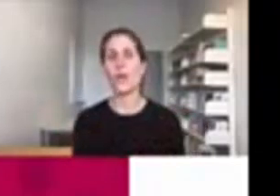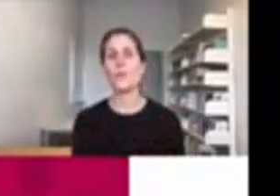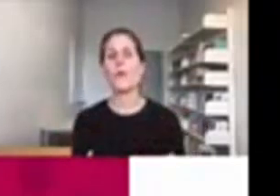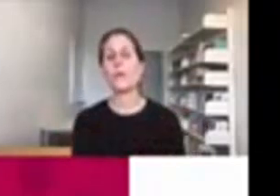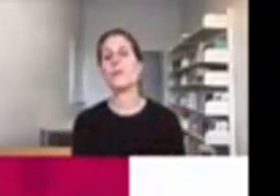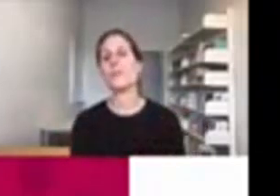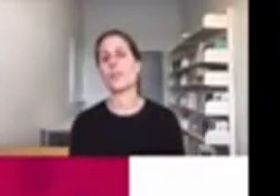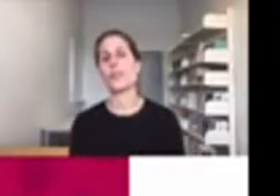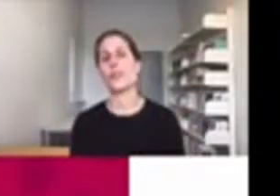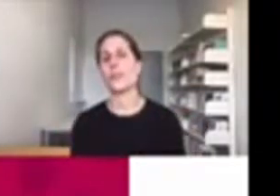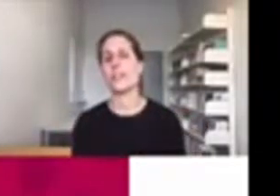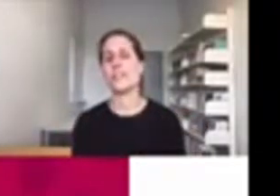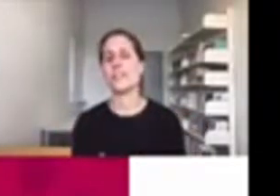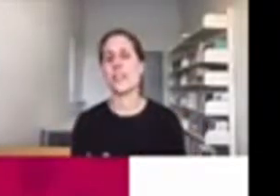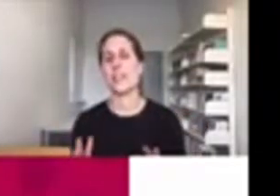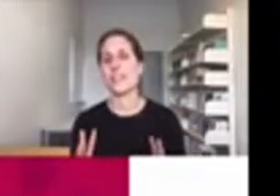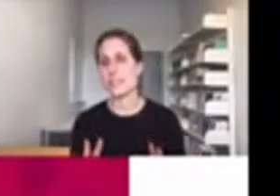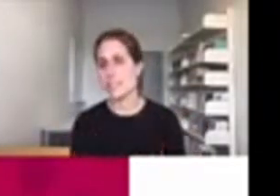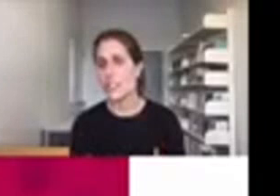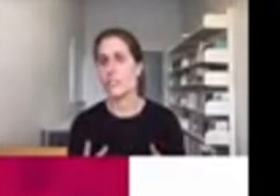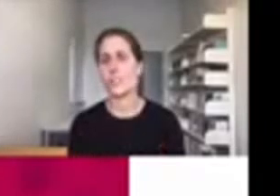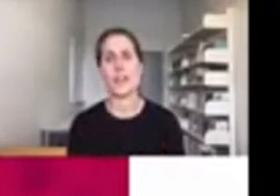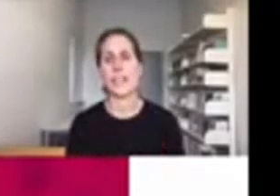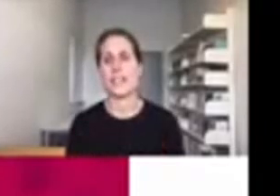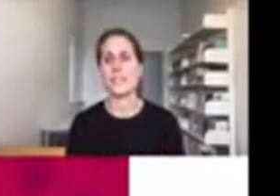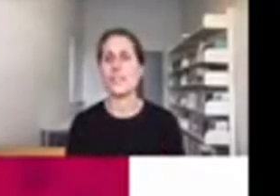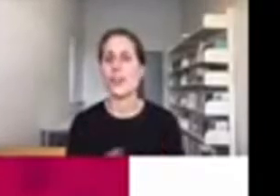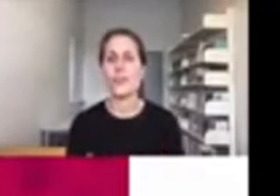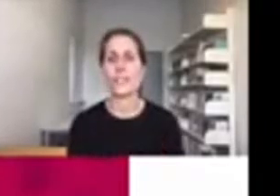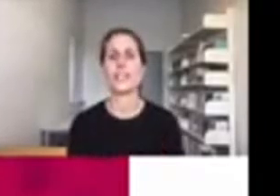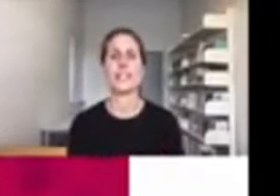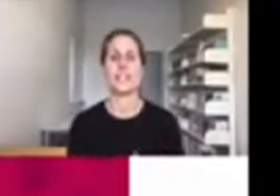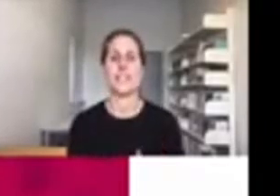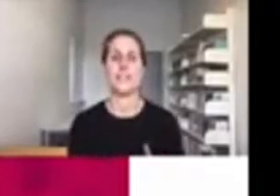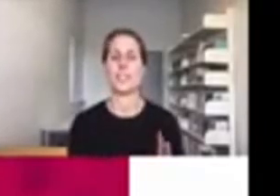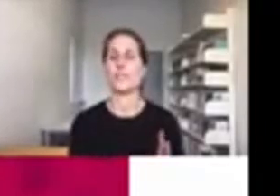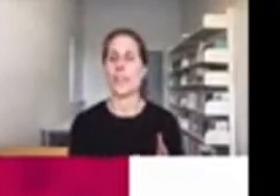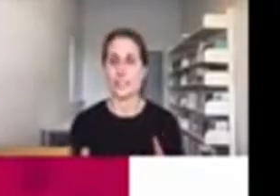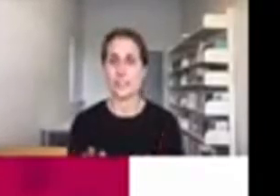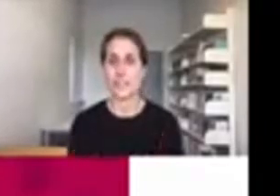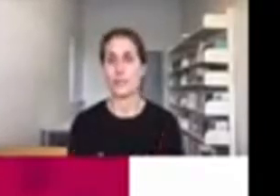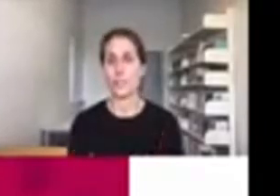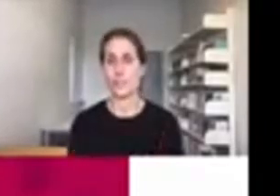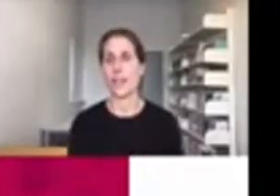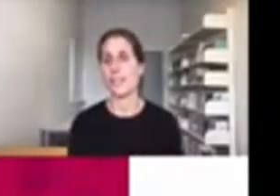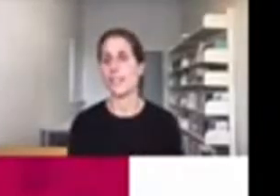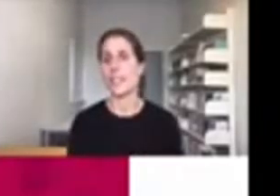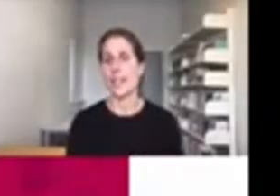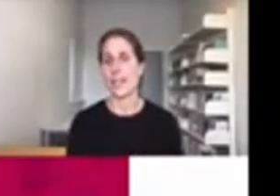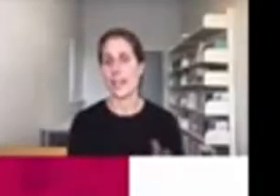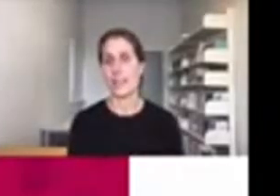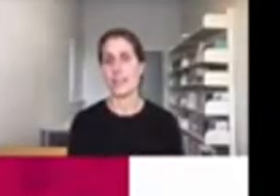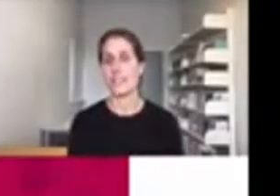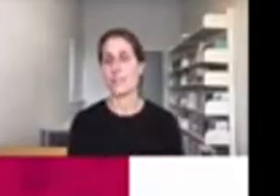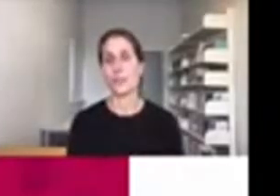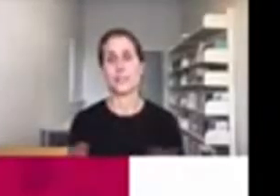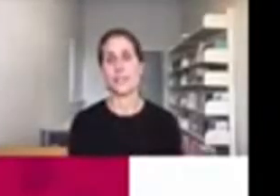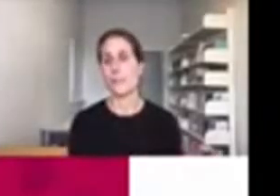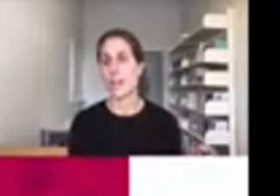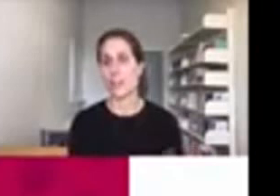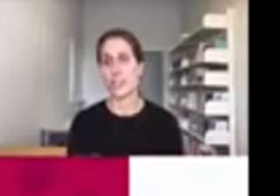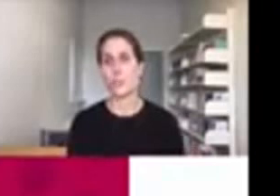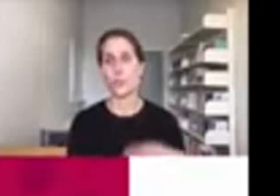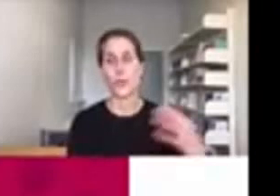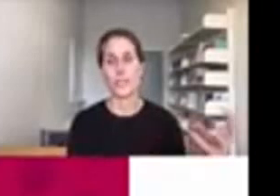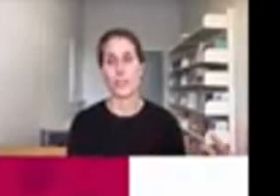saw, what we also know is that the digital divide is no longer conceived of as a single divide that's expressed